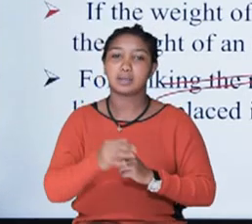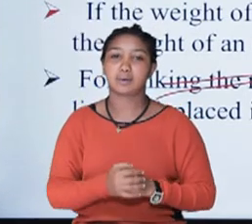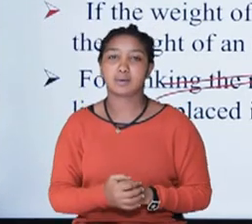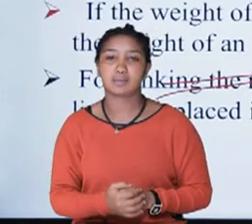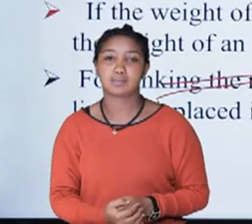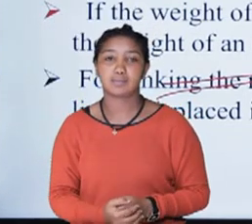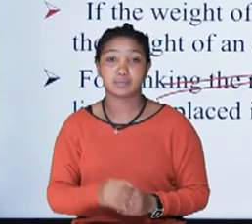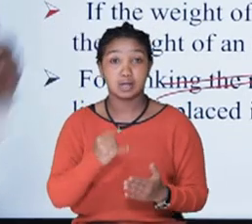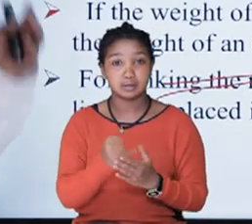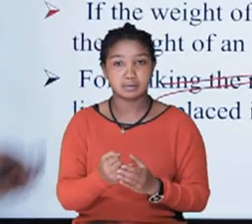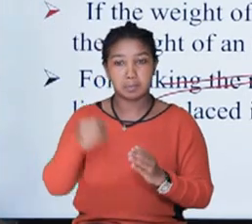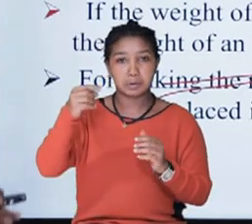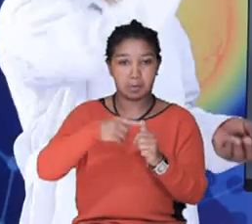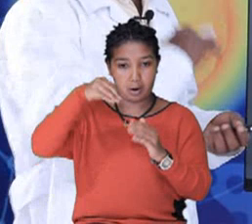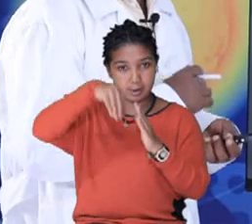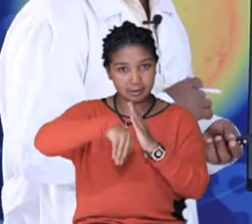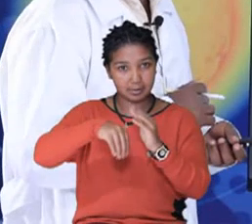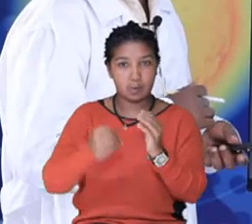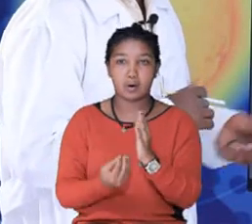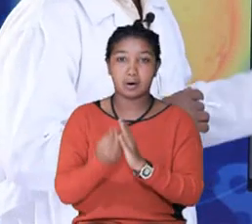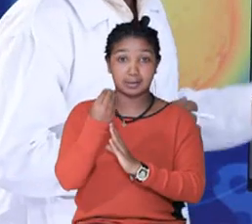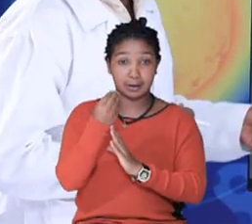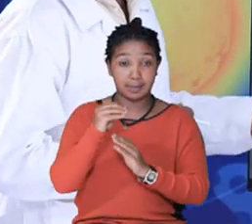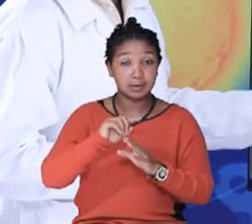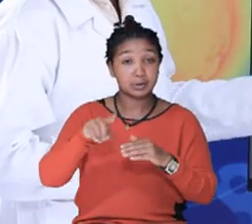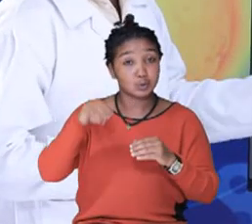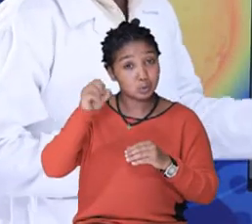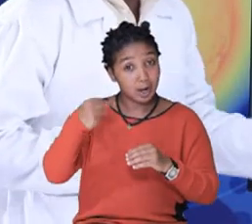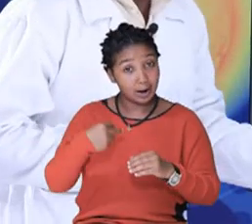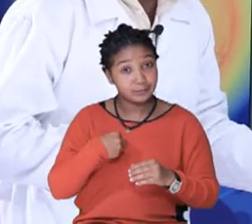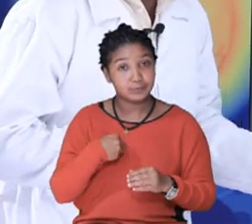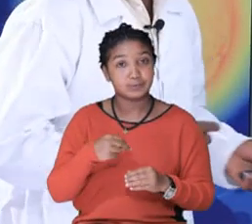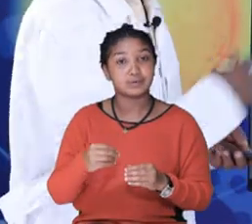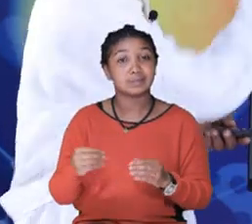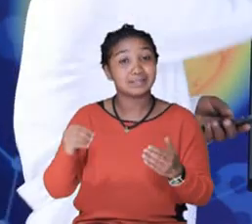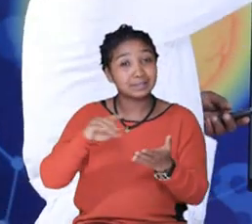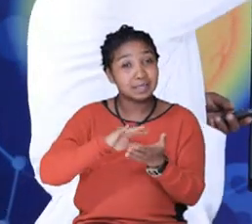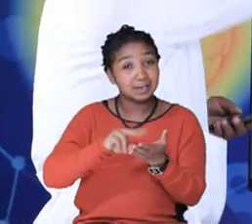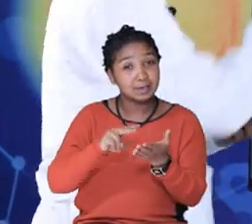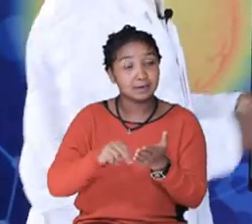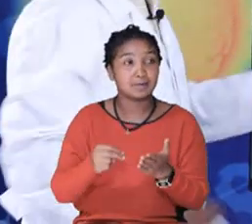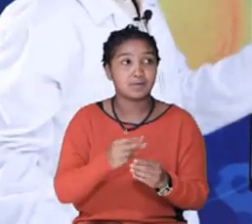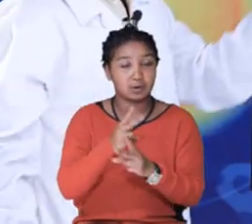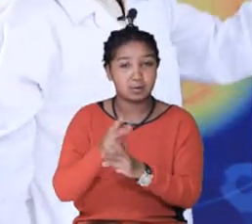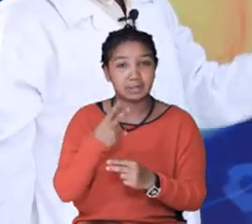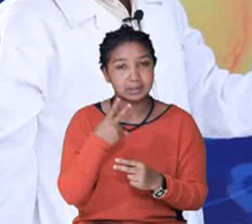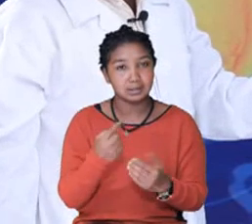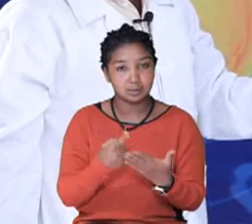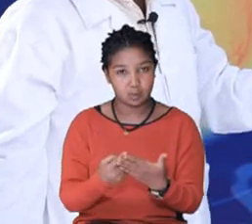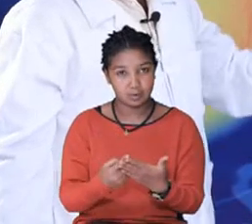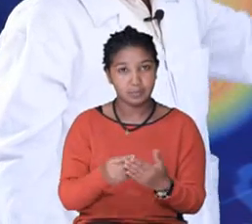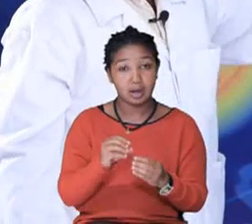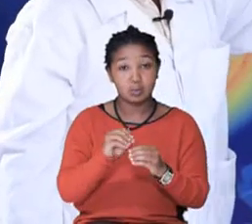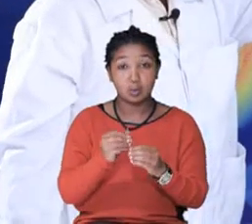object? It is rising up. A student, you should have to study this very carefully. Let's